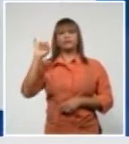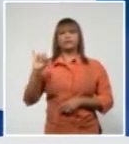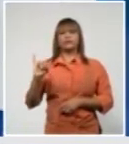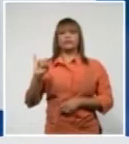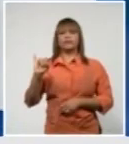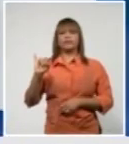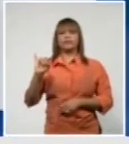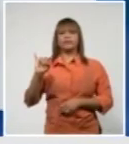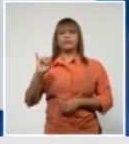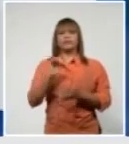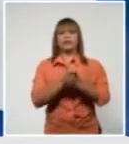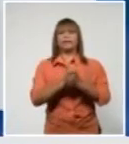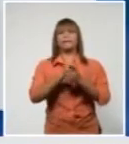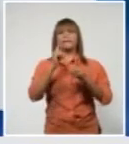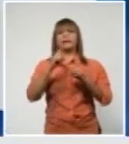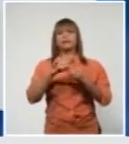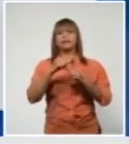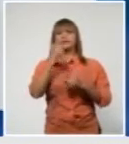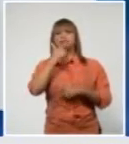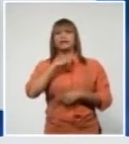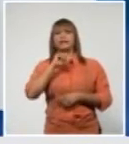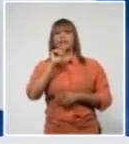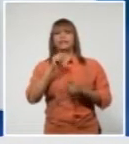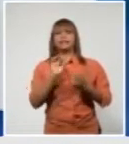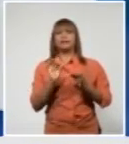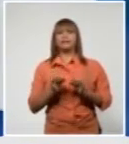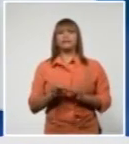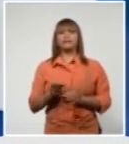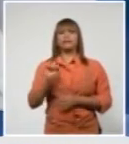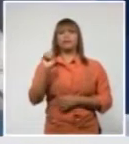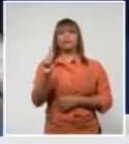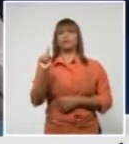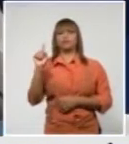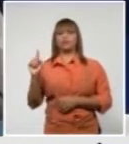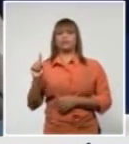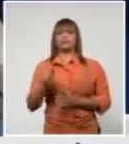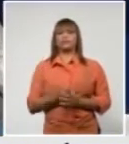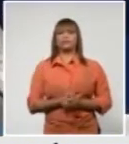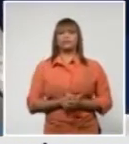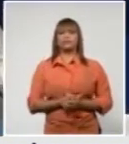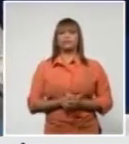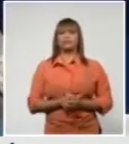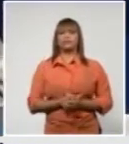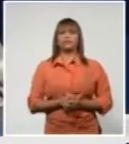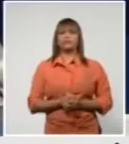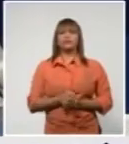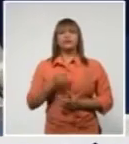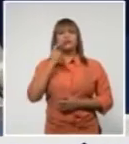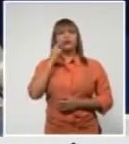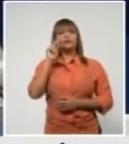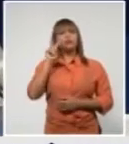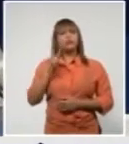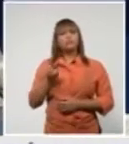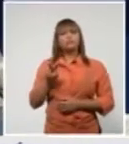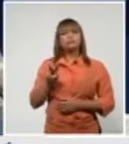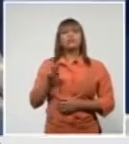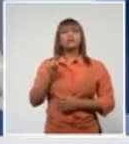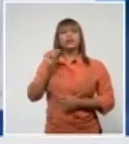Havana, 6 to Sancti Spiritus, 1 to Matanzas, and 1 case to